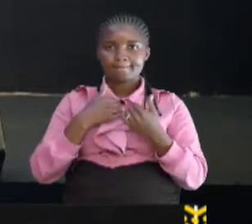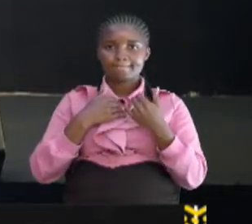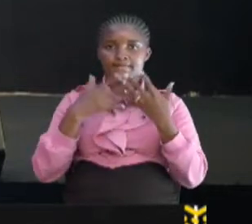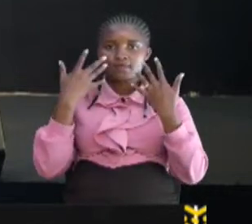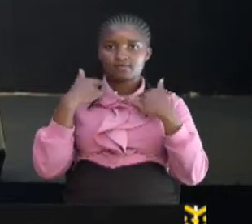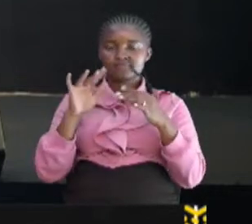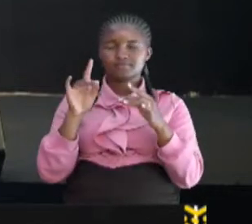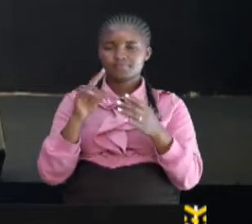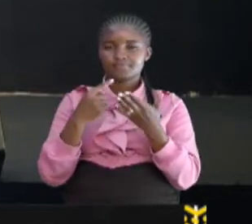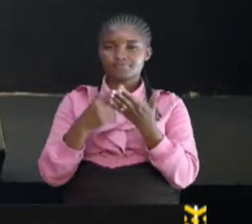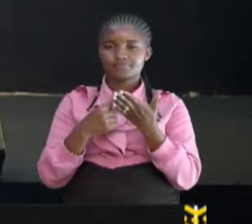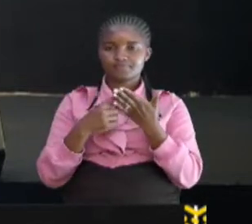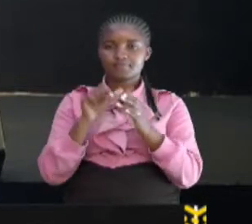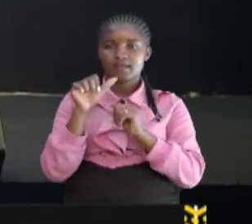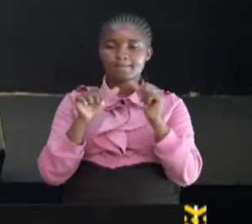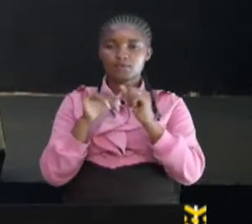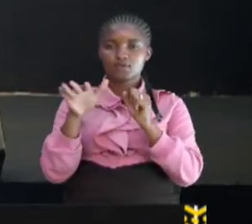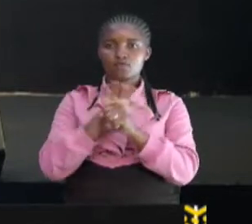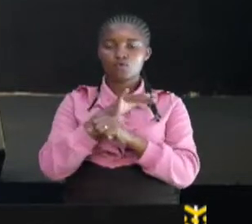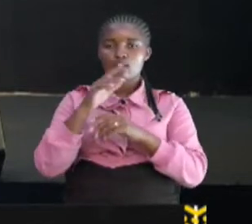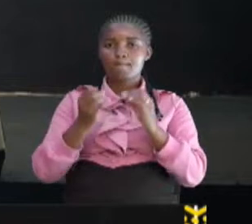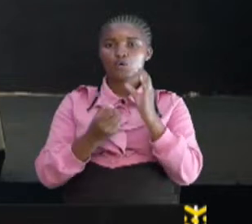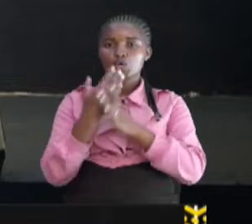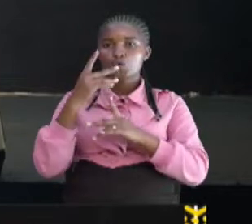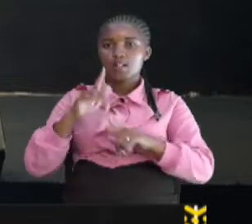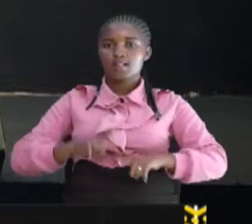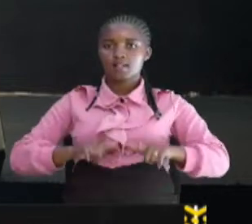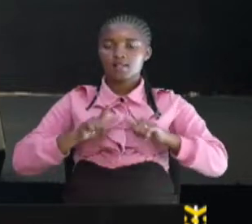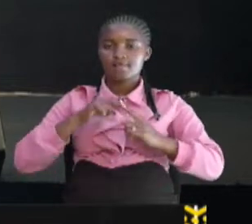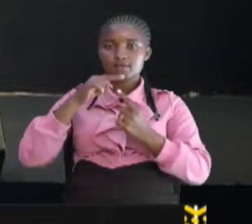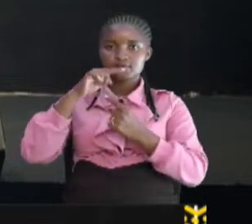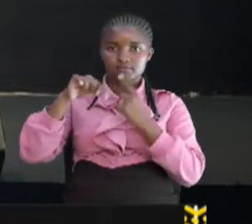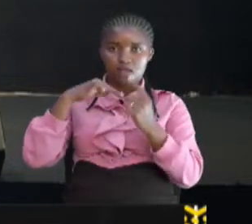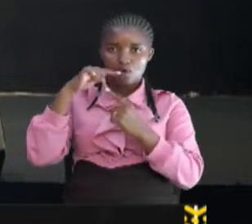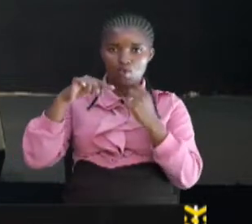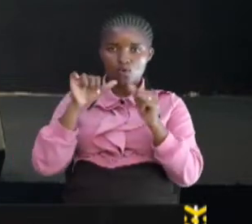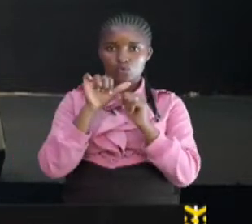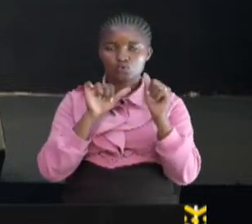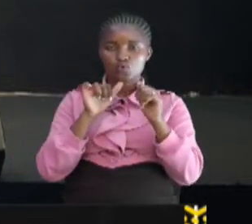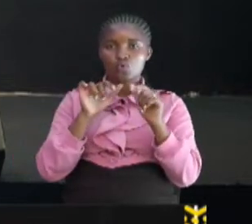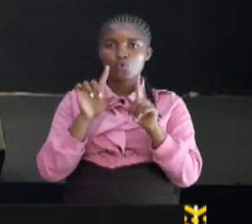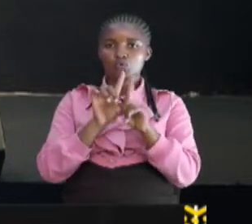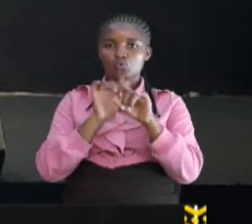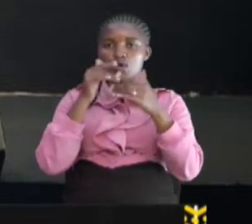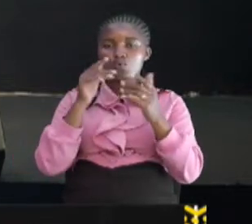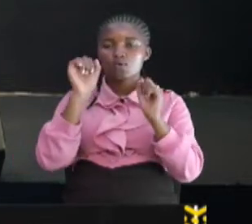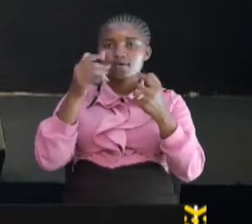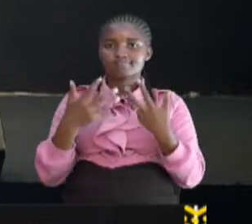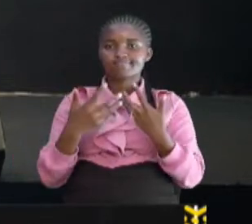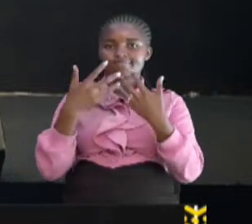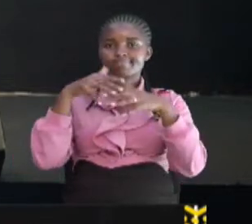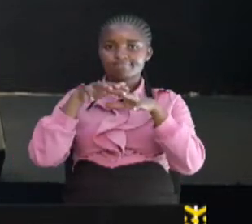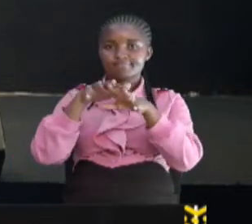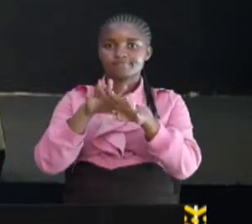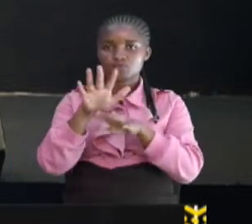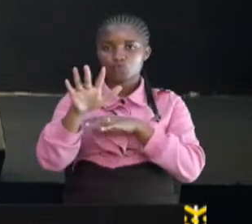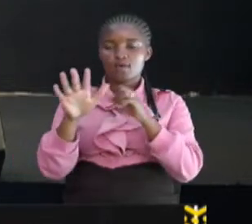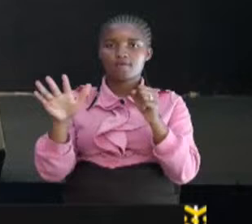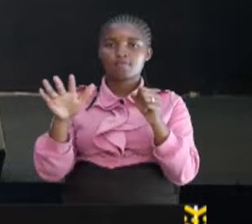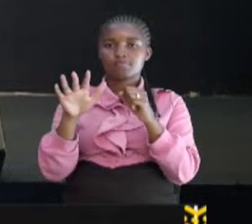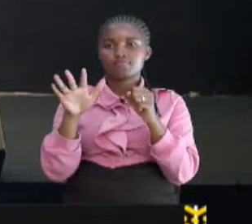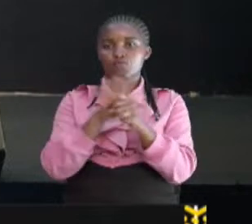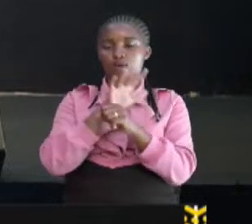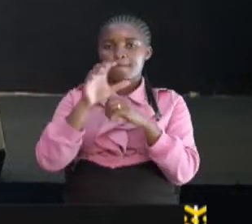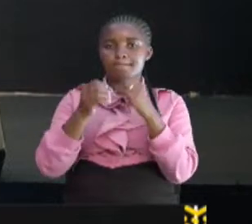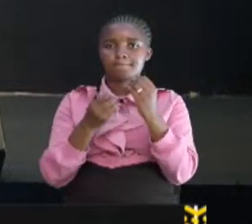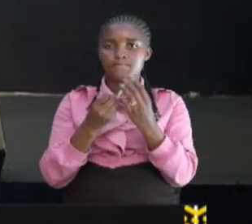take you through what the full production lifecycle is about and how you can integrate your full production lifecycle on TikTok.